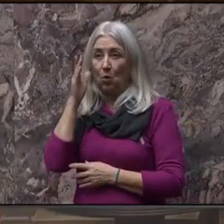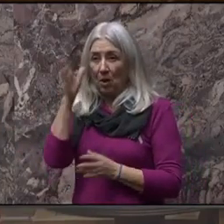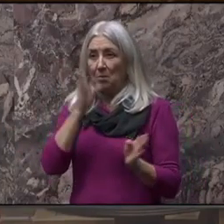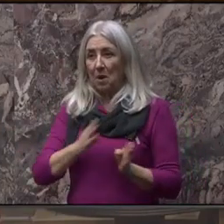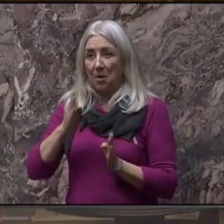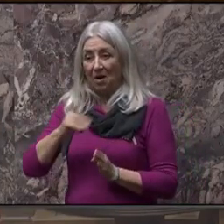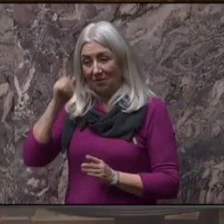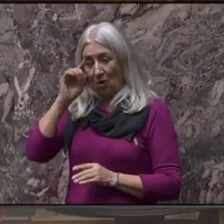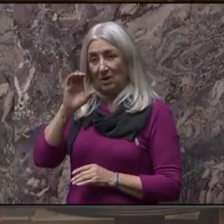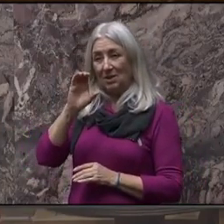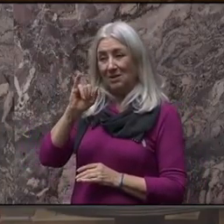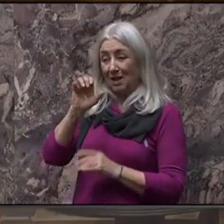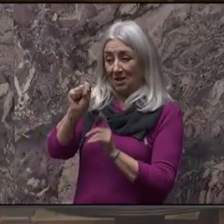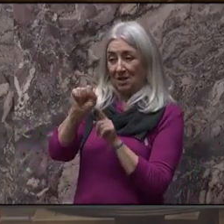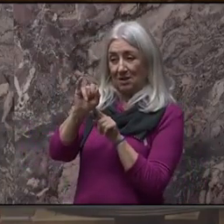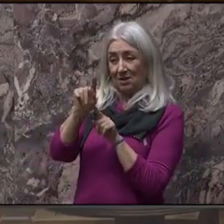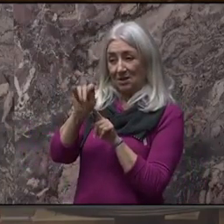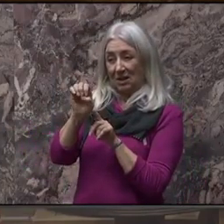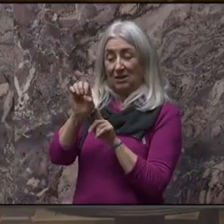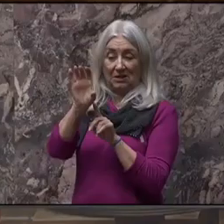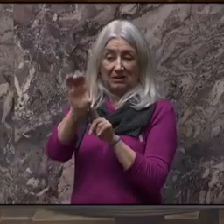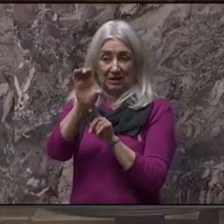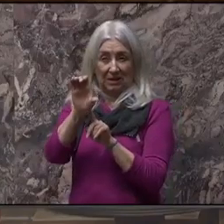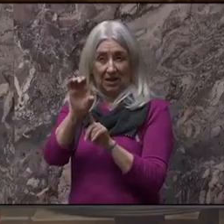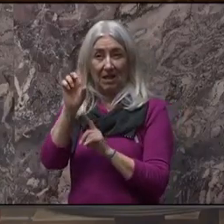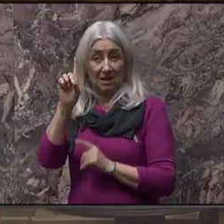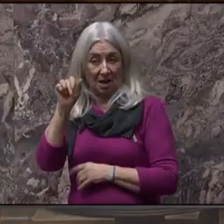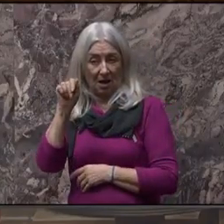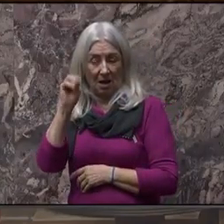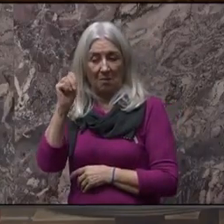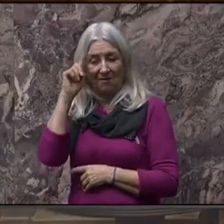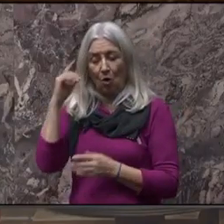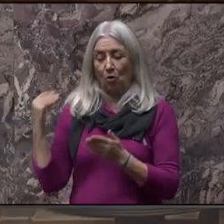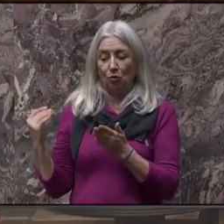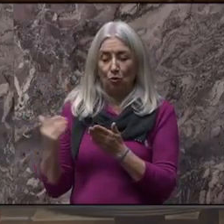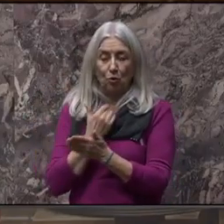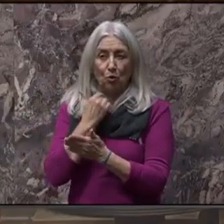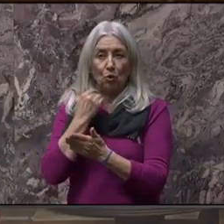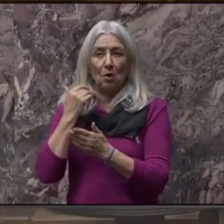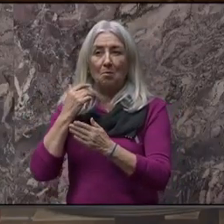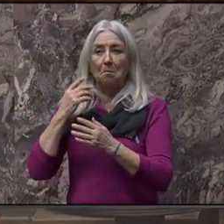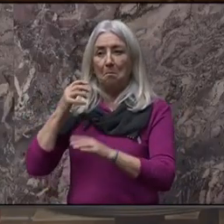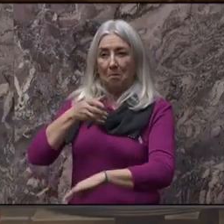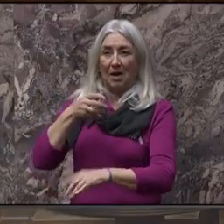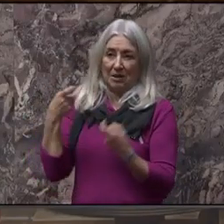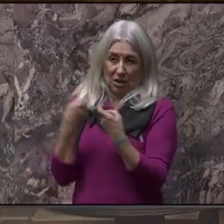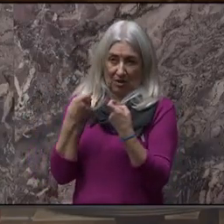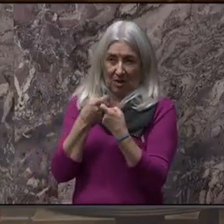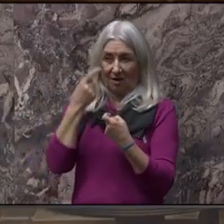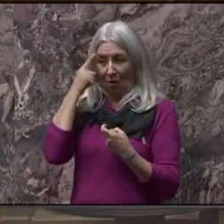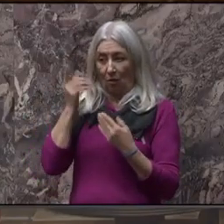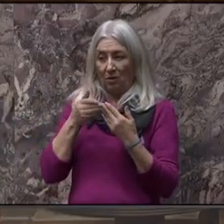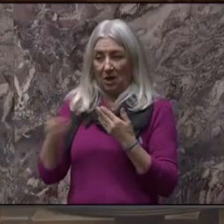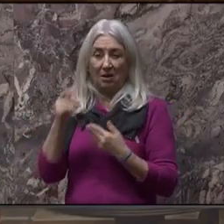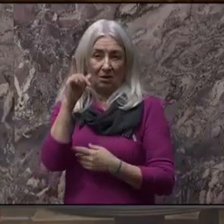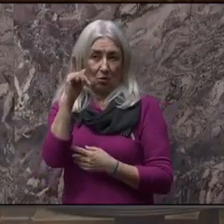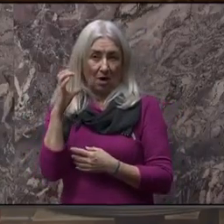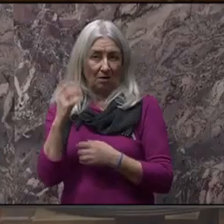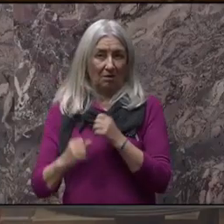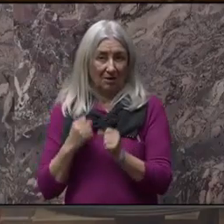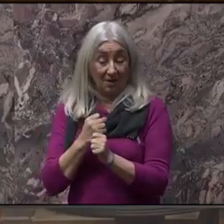C dam that will provide clean and affordable power for a growing BC for 100 years. That project